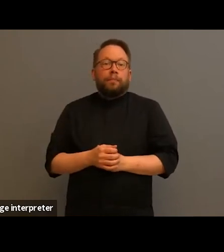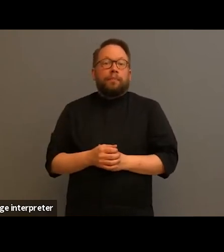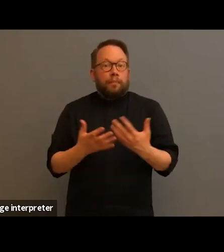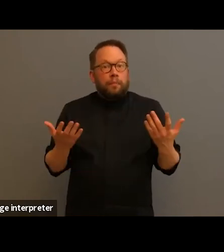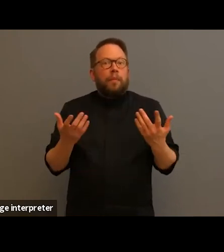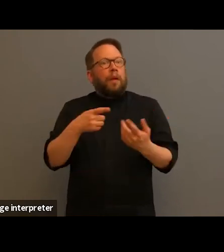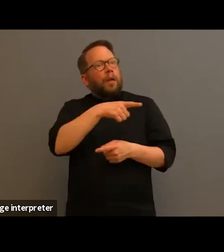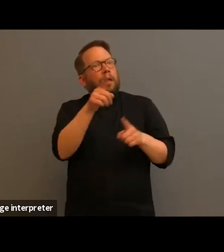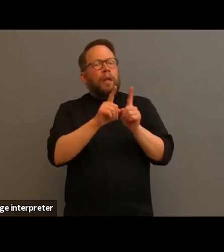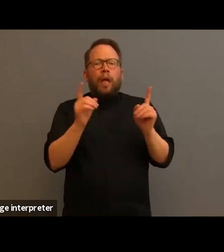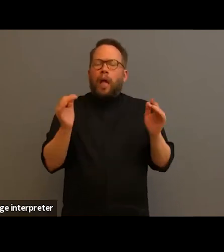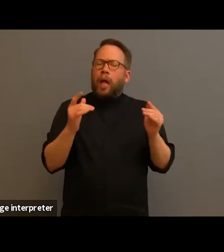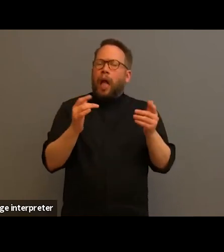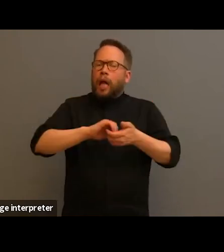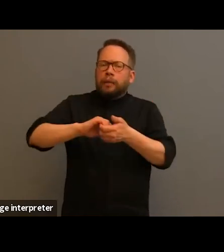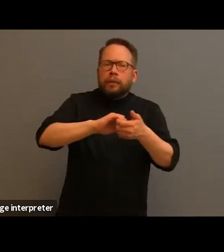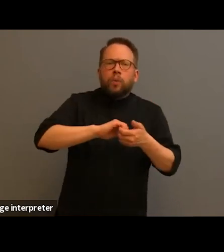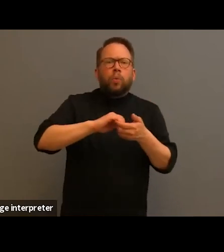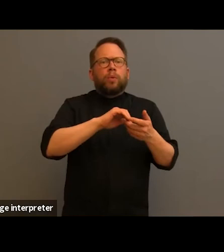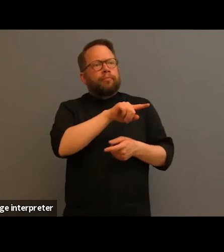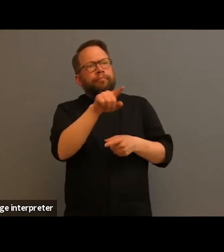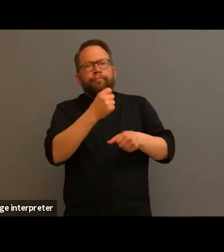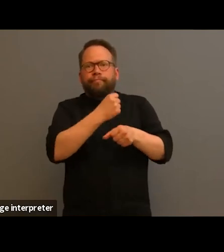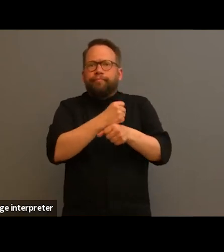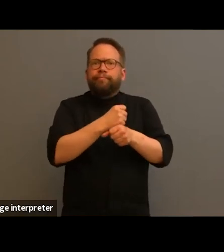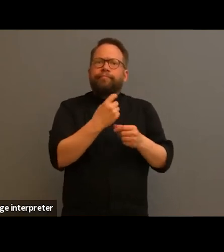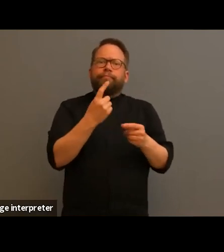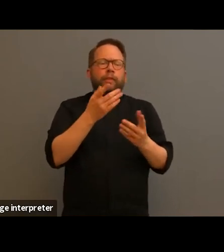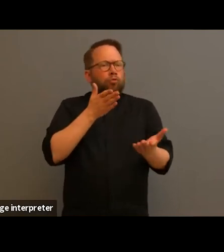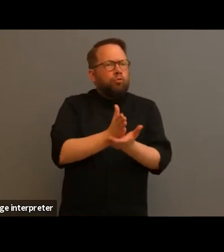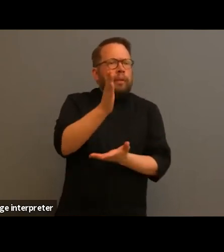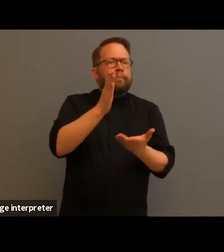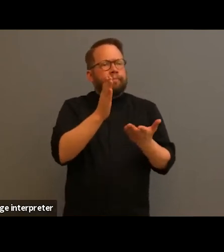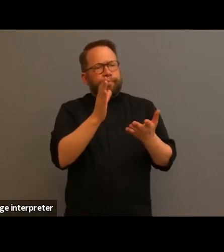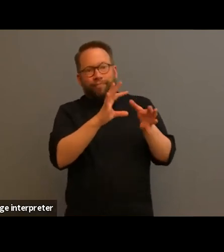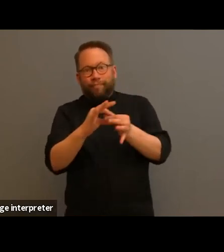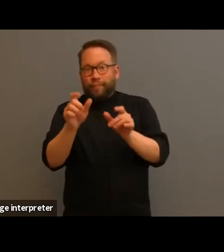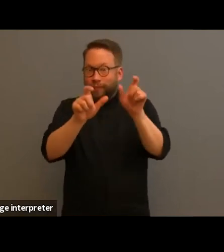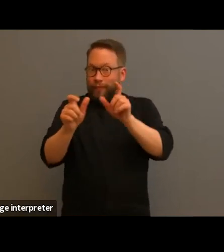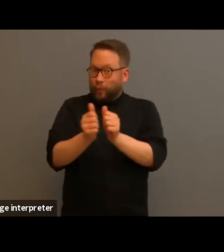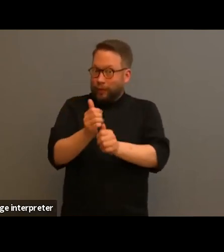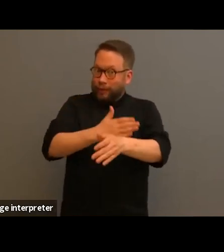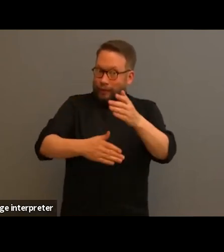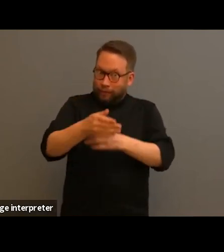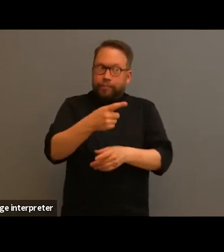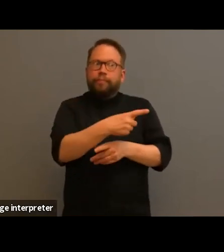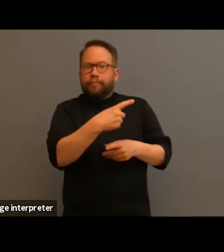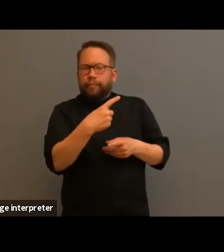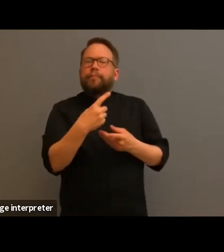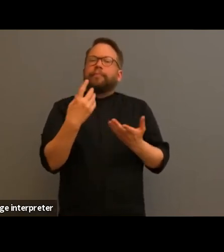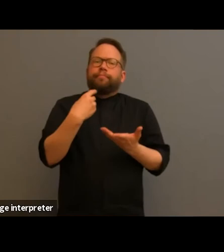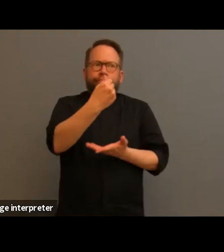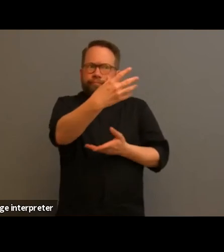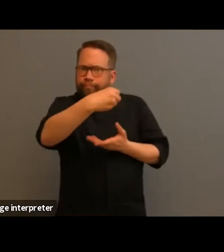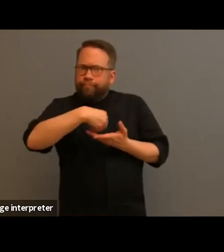for promoting the rights of persons with disability. Their schemes on universal design are also important